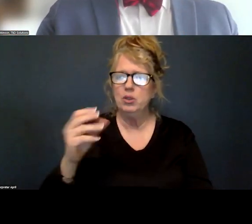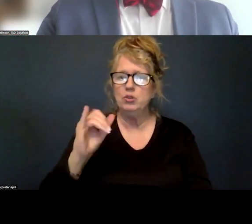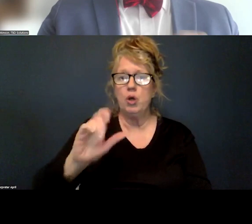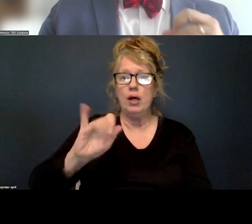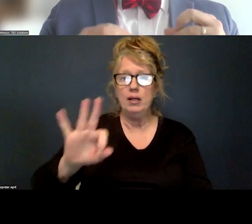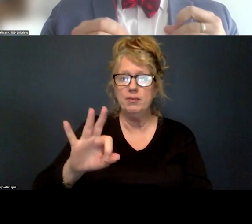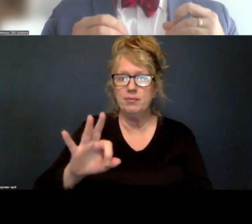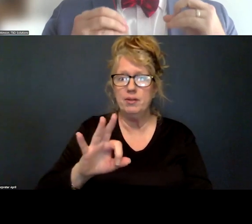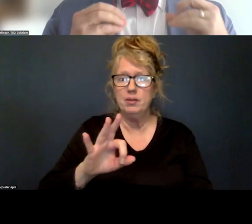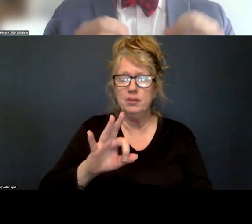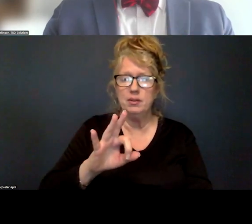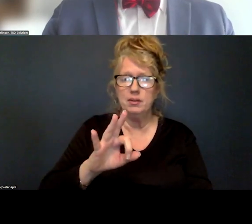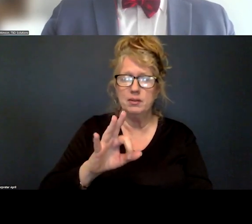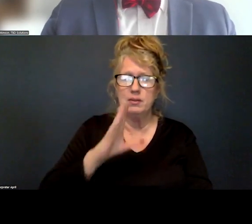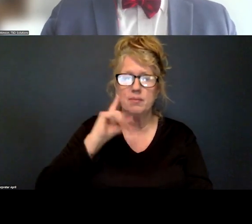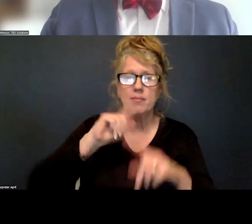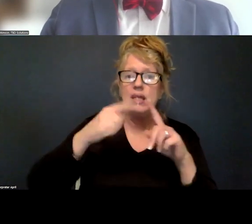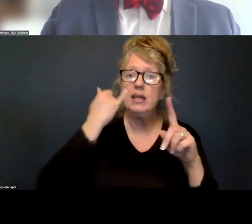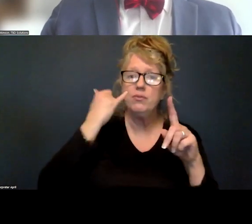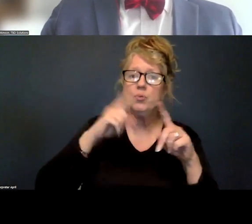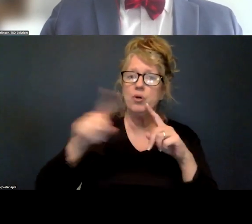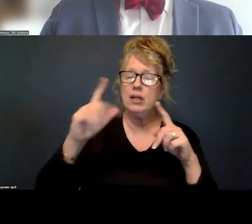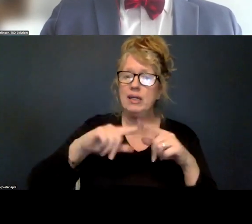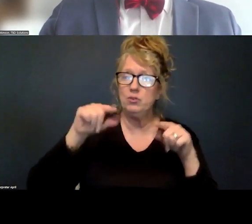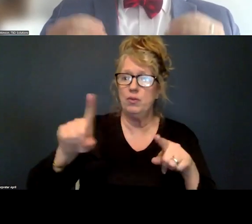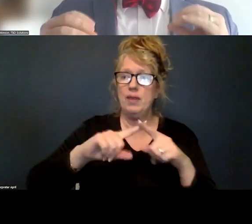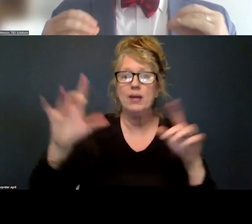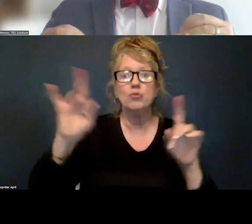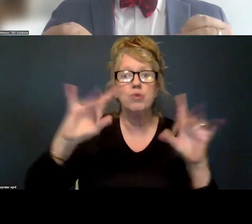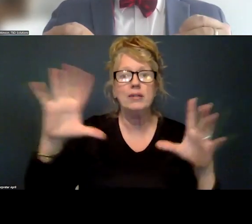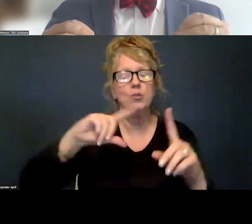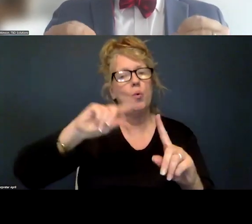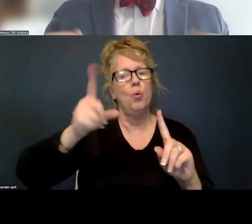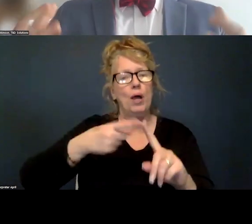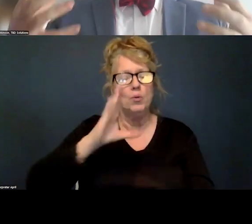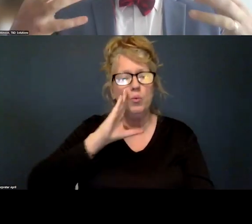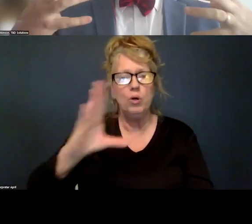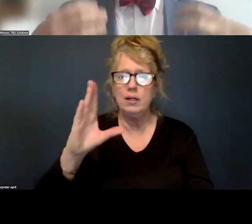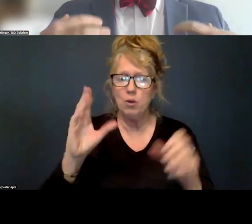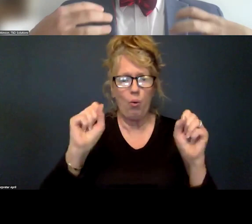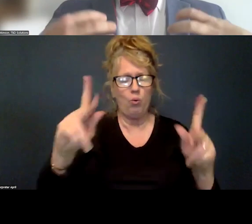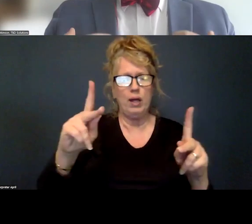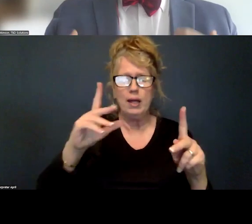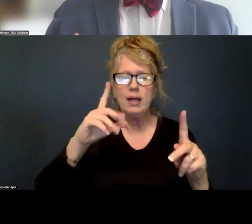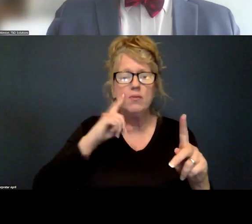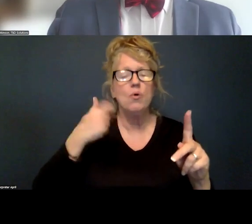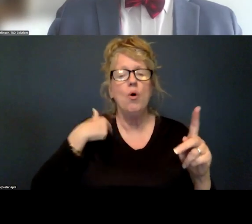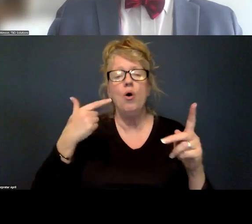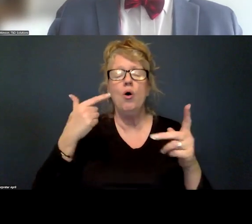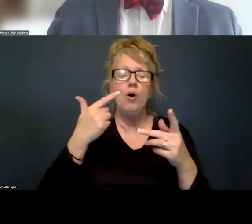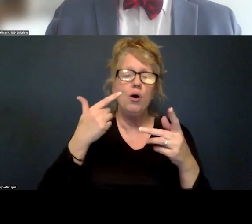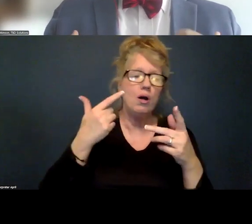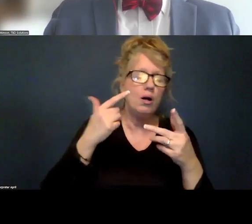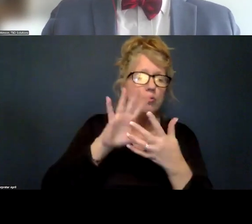you or your loved ones were in crisis, when would you be okay with having freedoms and liberties taken